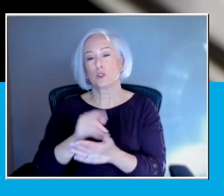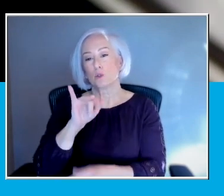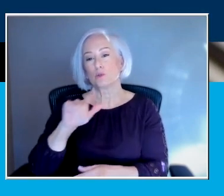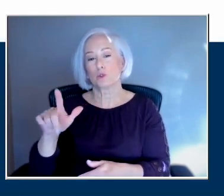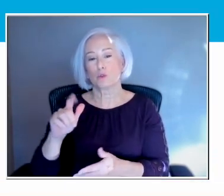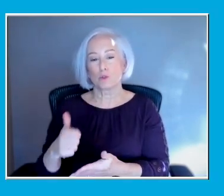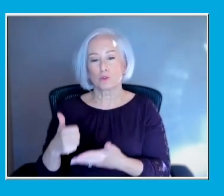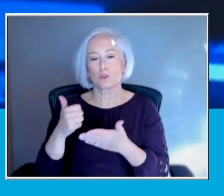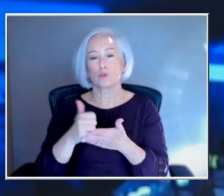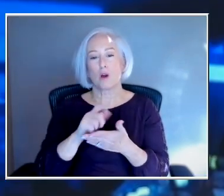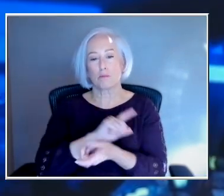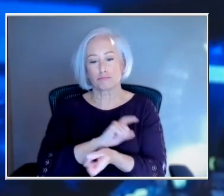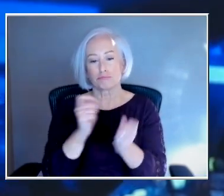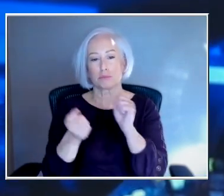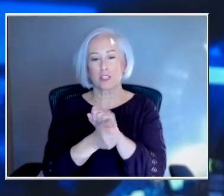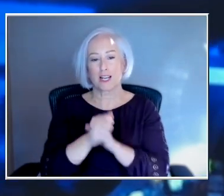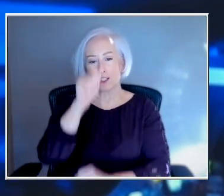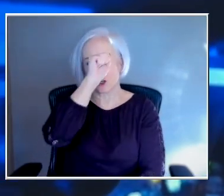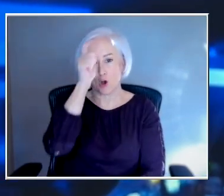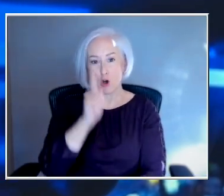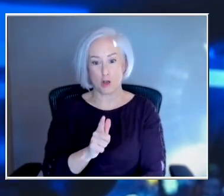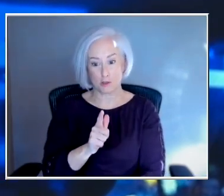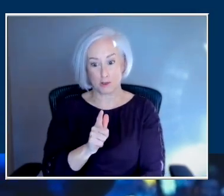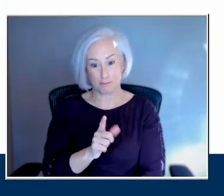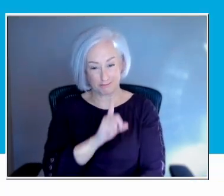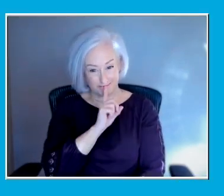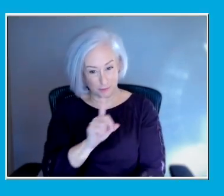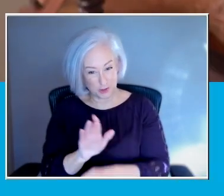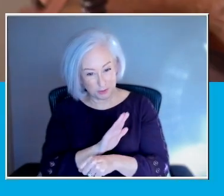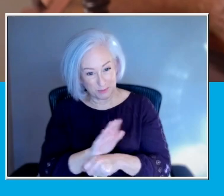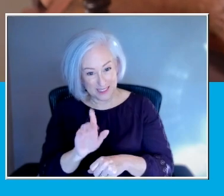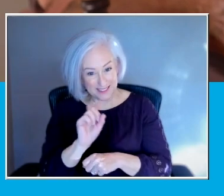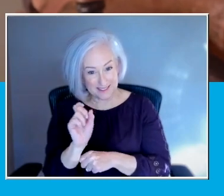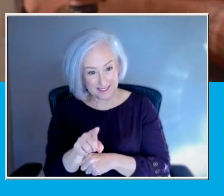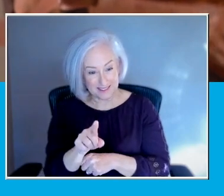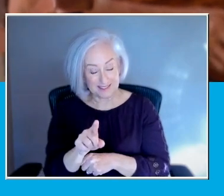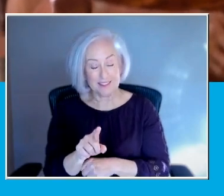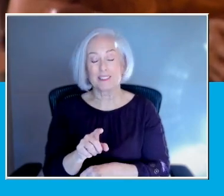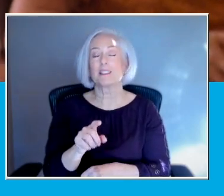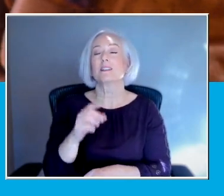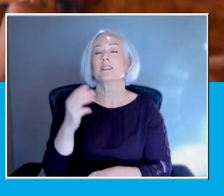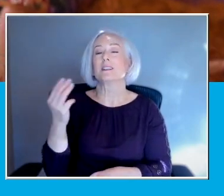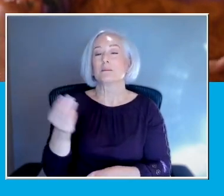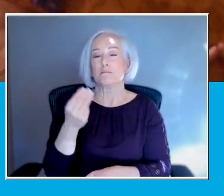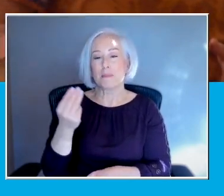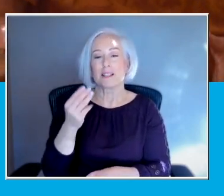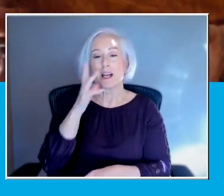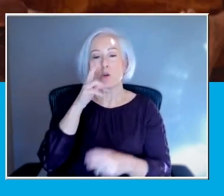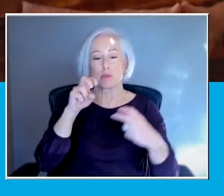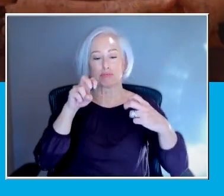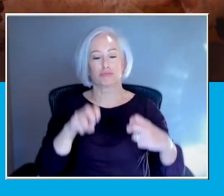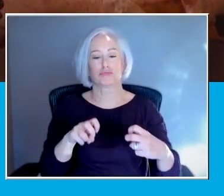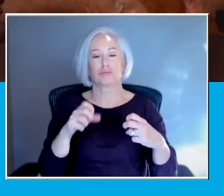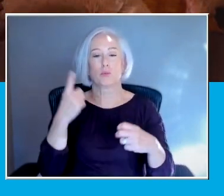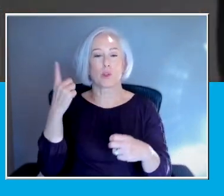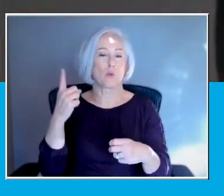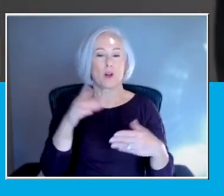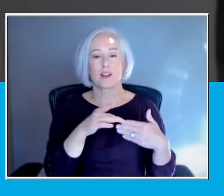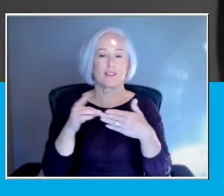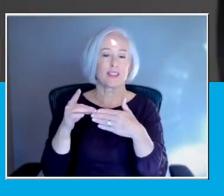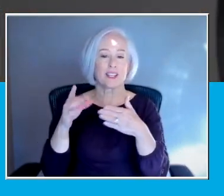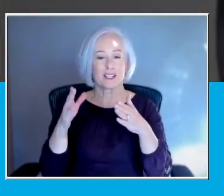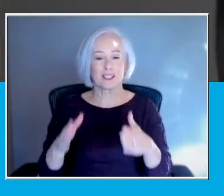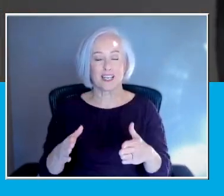live up to the hype? I'm Jessica Lovell. On the next Morning Medical Update, we sit down with one of the country's leading Alzheimer's researchers